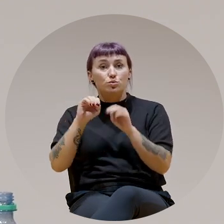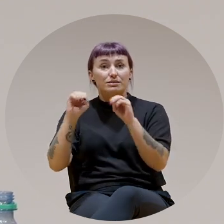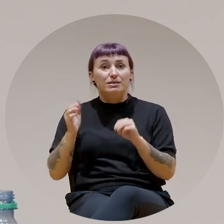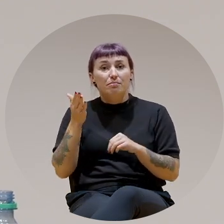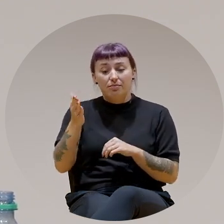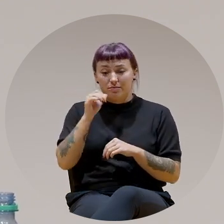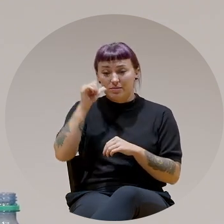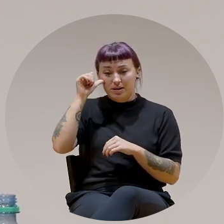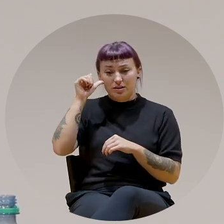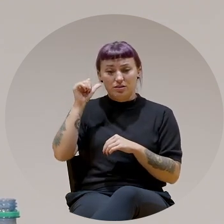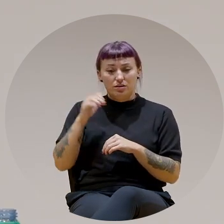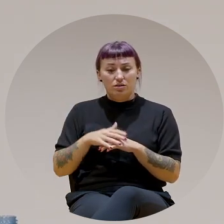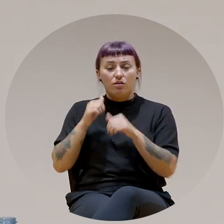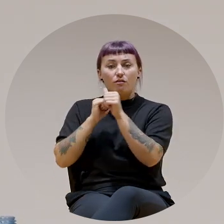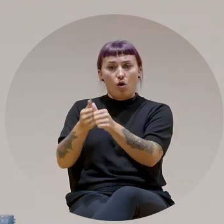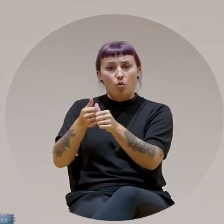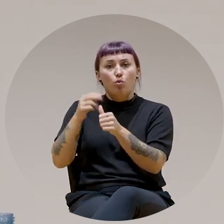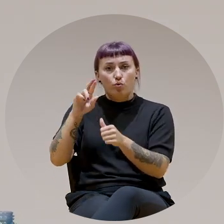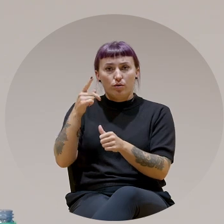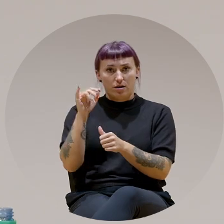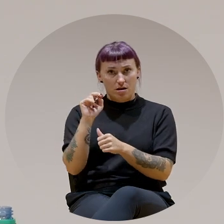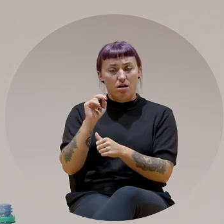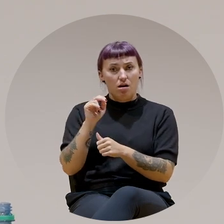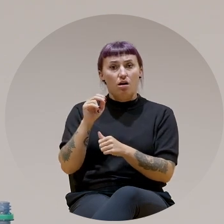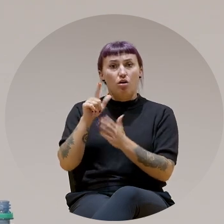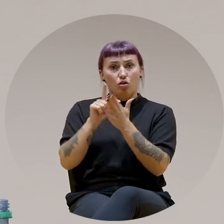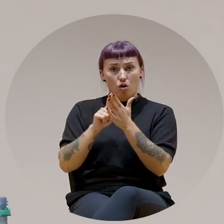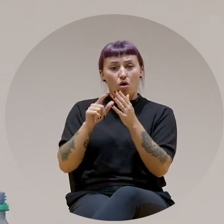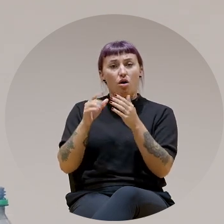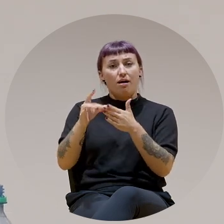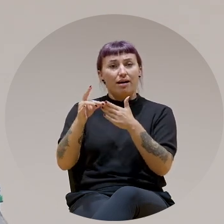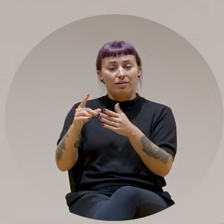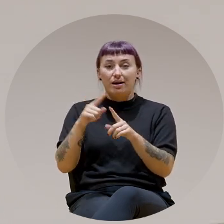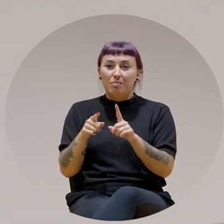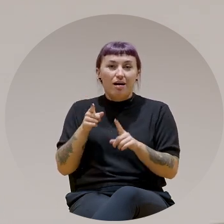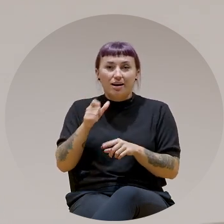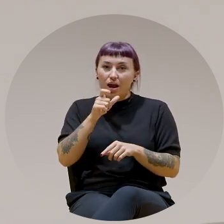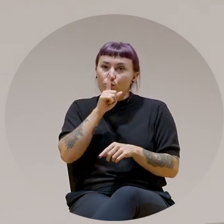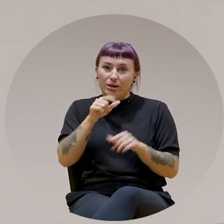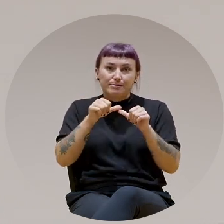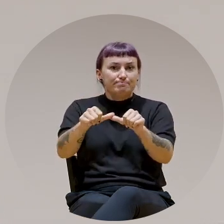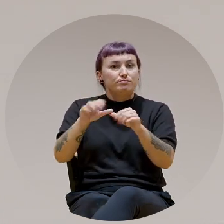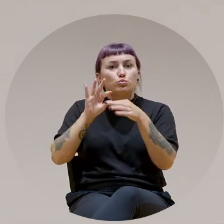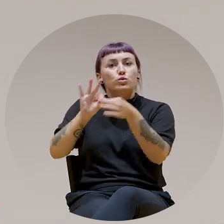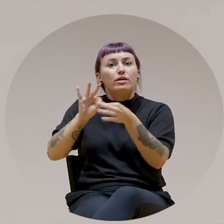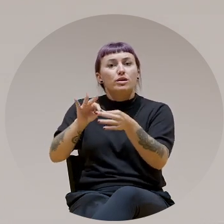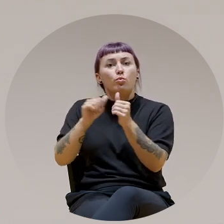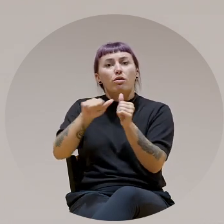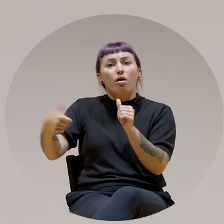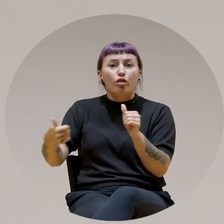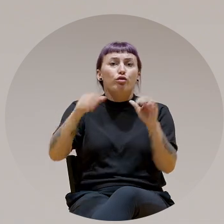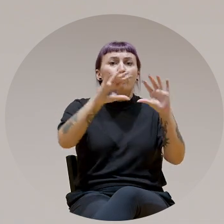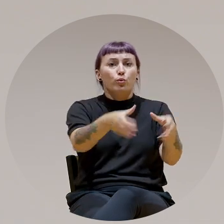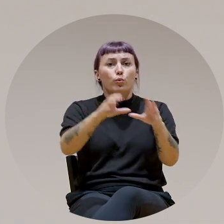who, yes, they've followed repatriation law guidelines, but they have not really maintained relationships with